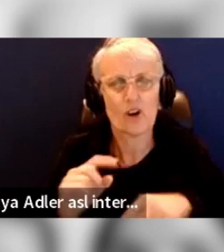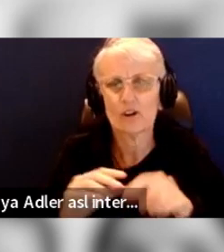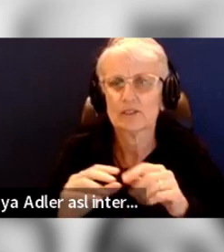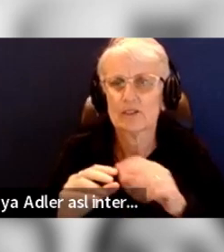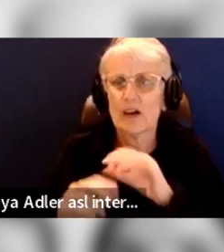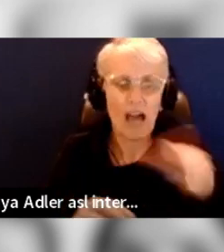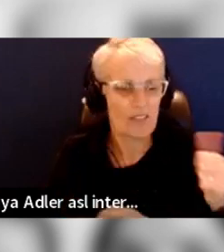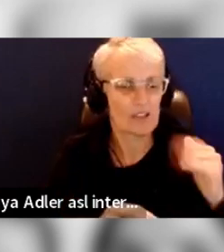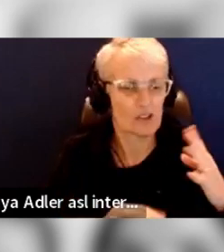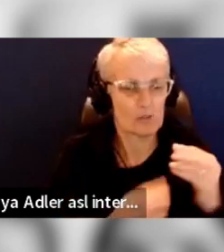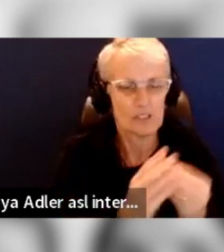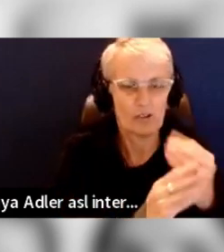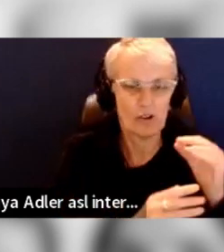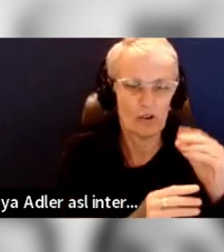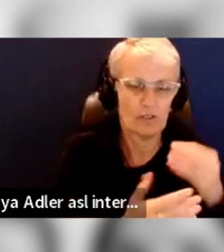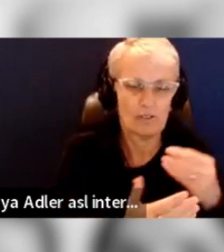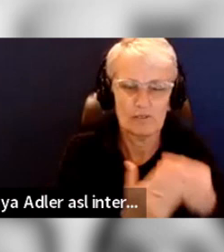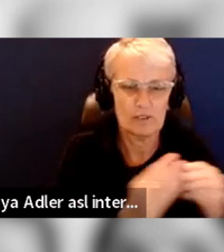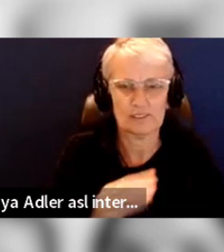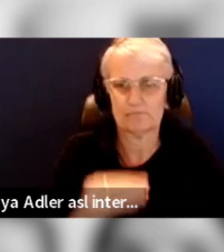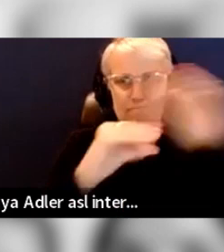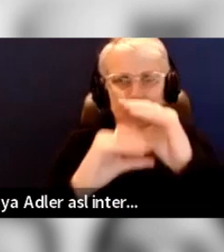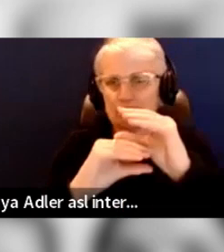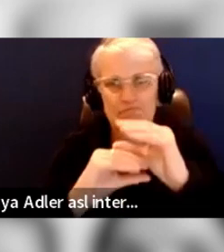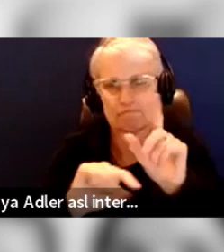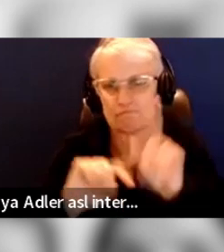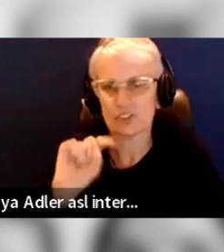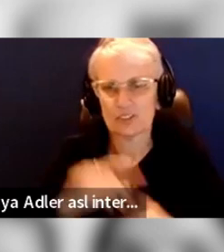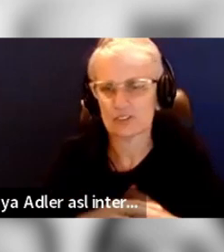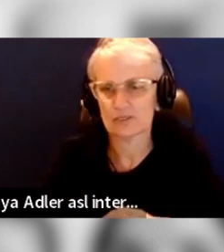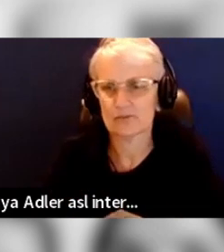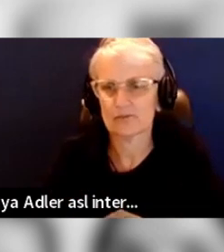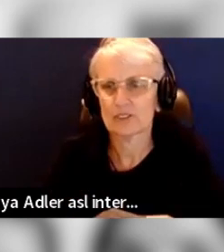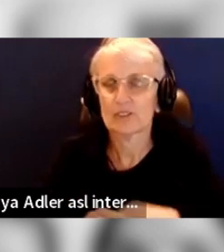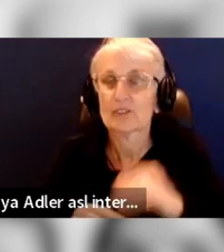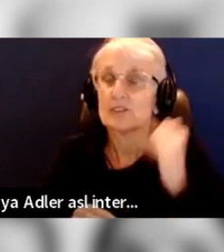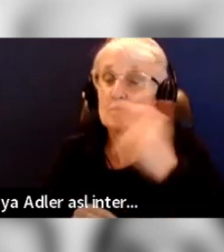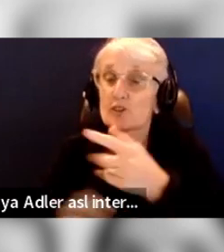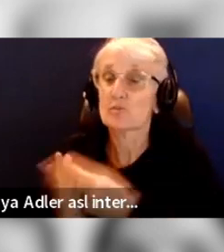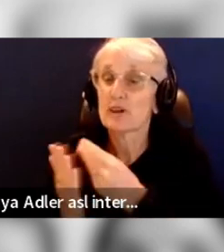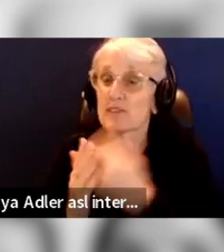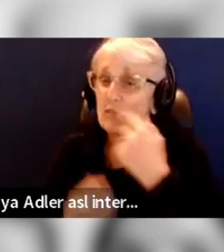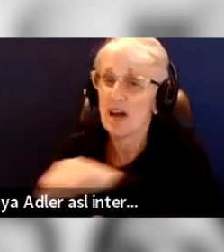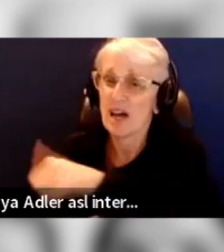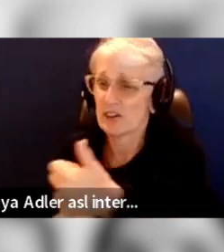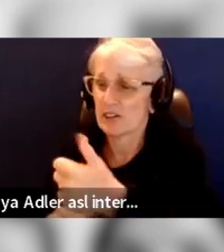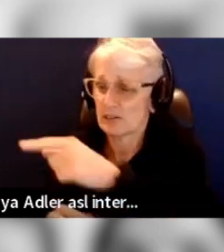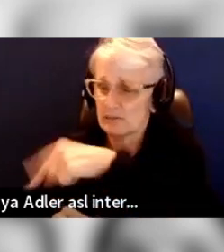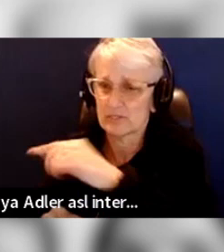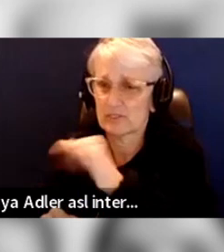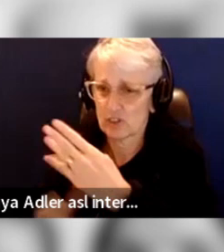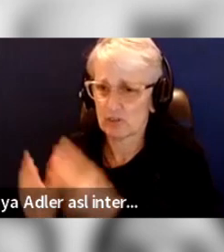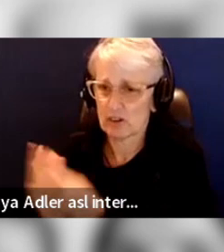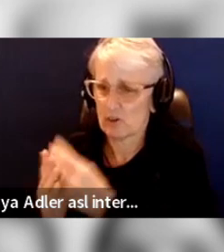jobs and growth funds. So that's the only consideration you have to have here. So if you're getting funding from another source that is jobs and